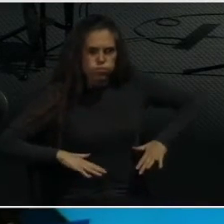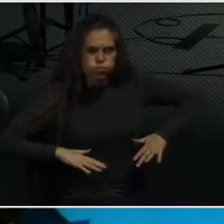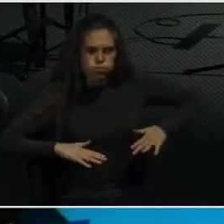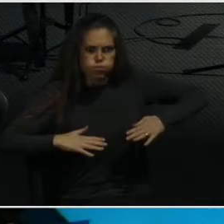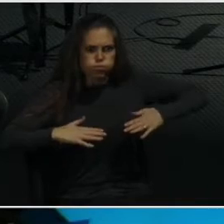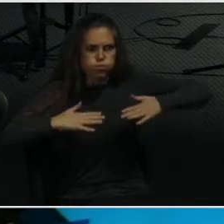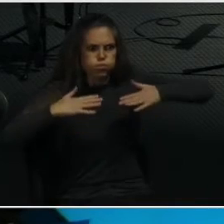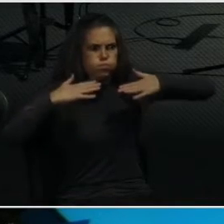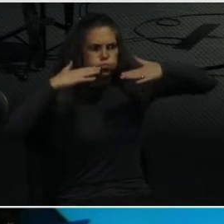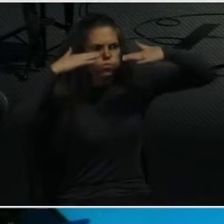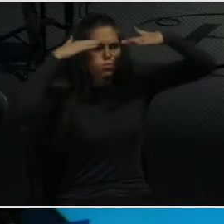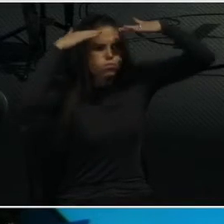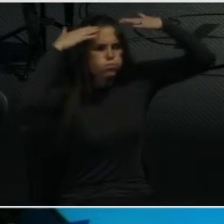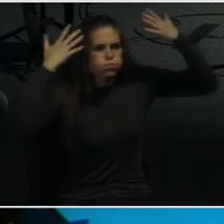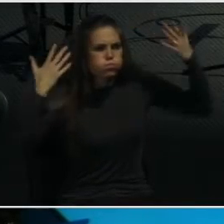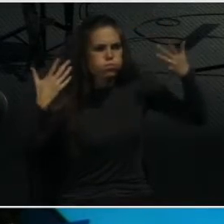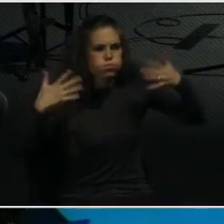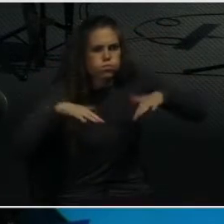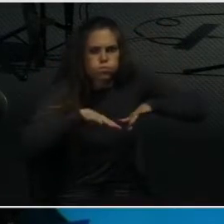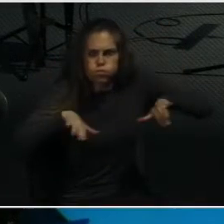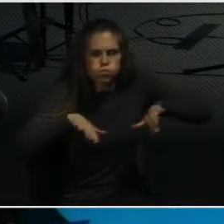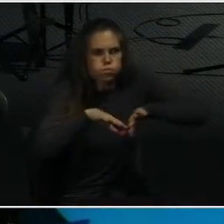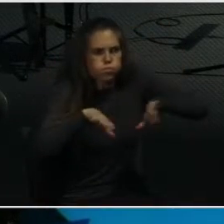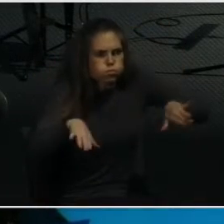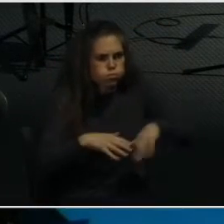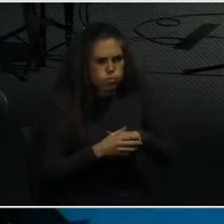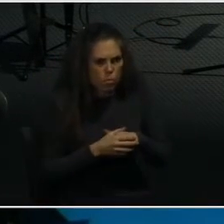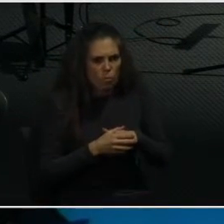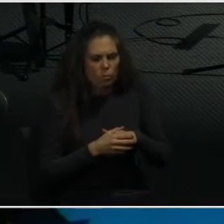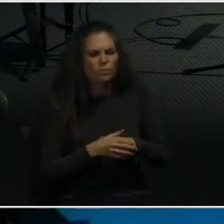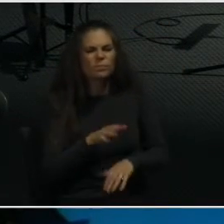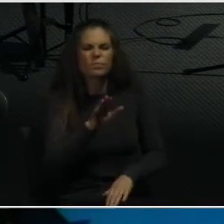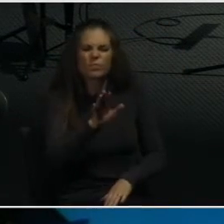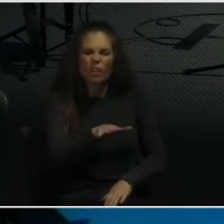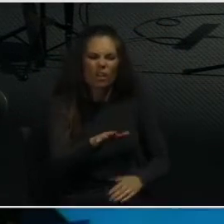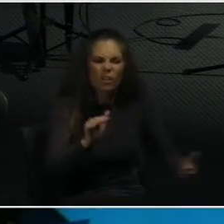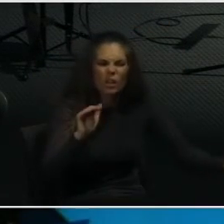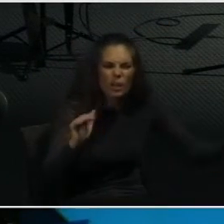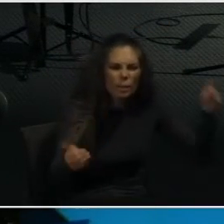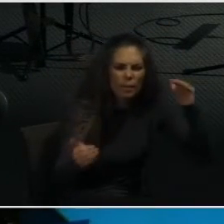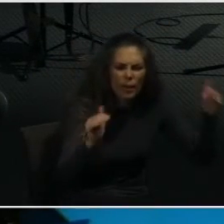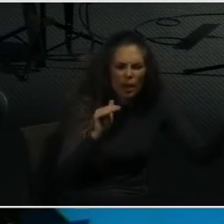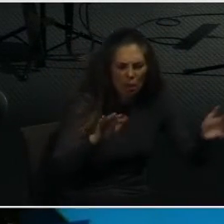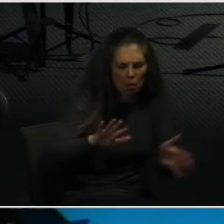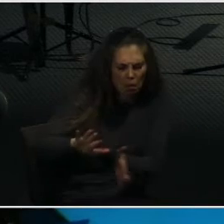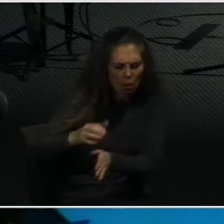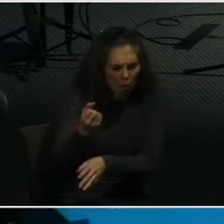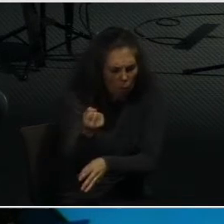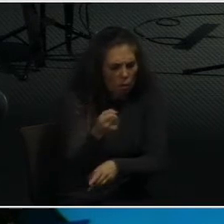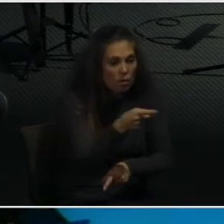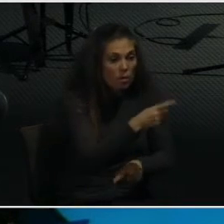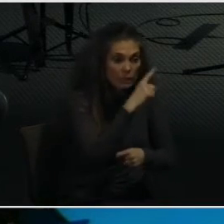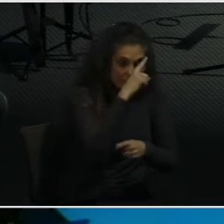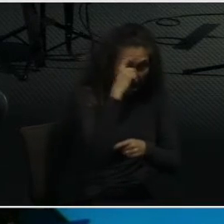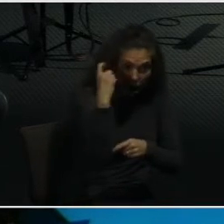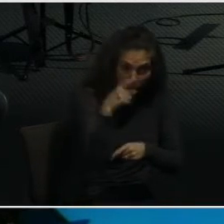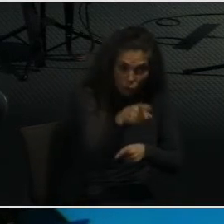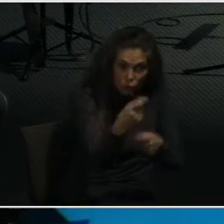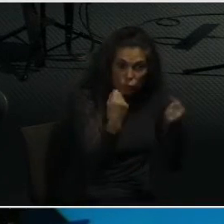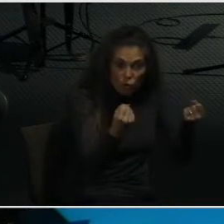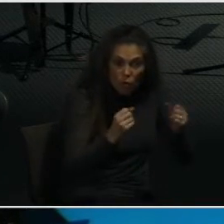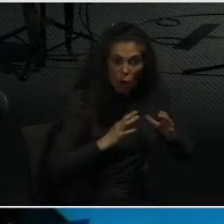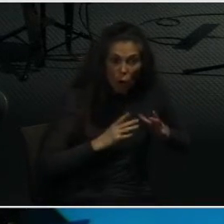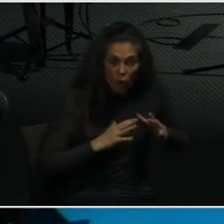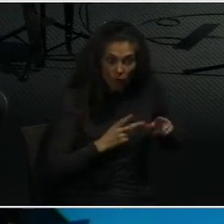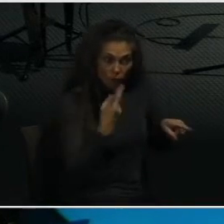rivers that you saw this past summer. Maybe you went camping. Maybe you stopped by the side of the road to listen to the river. You hear the roaring or